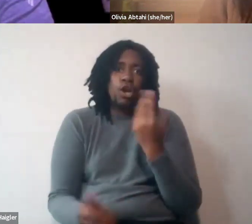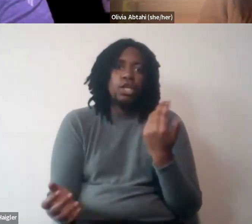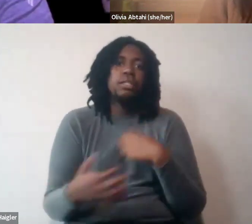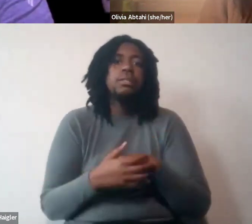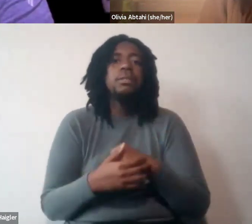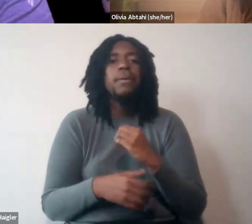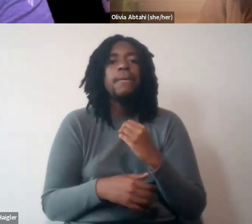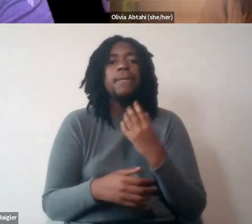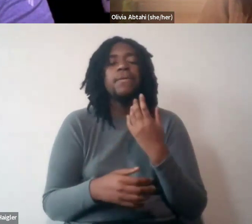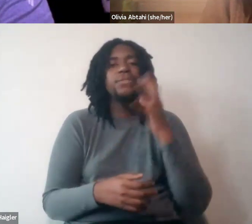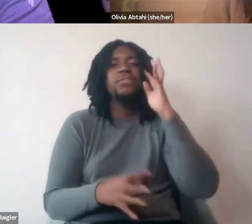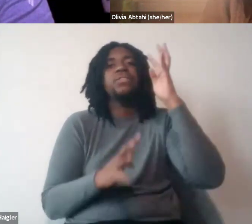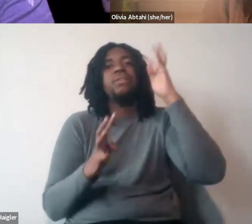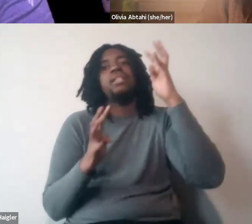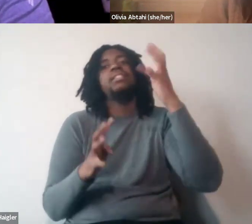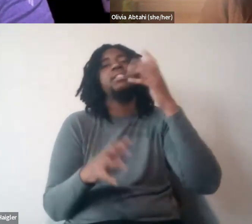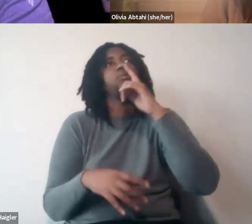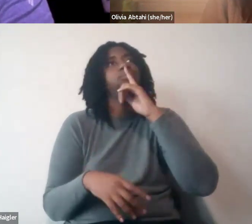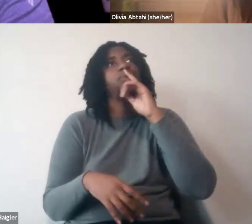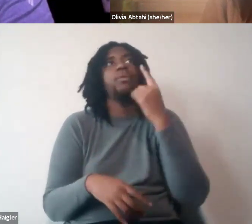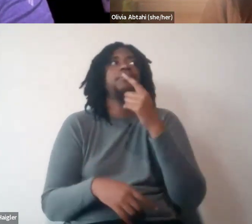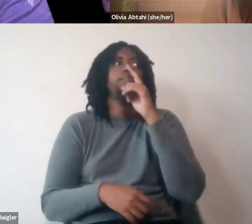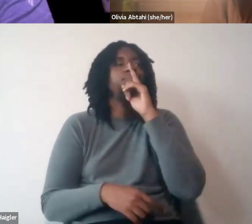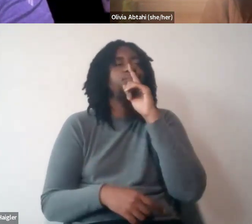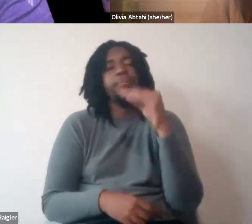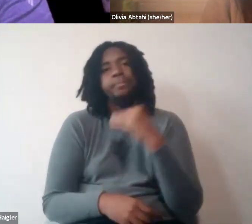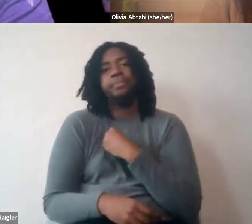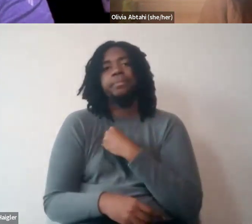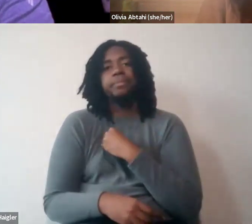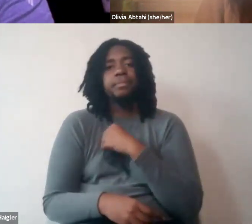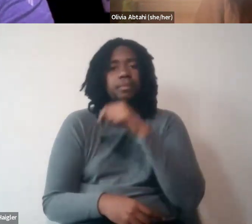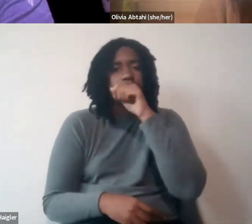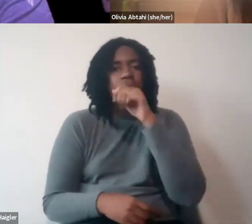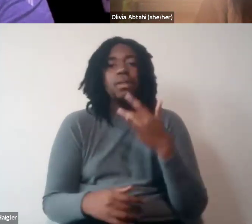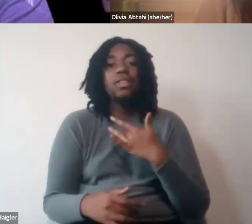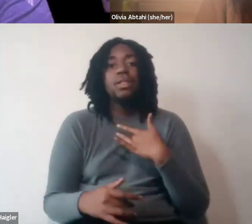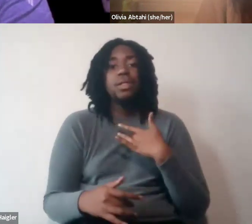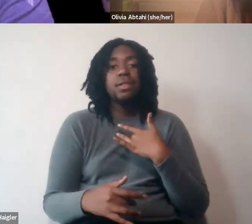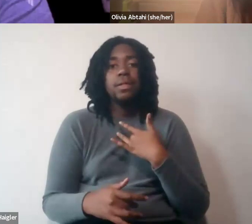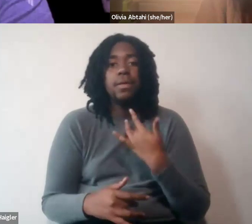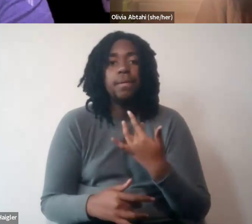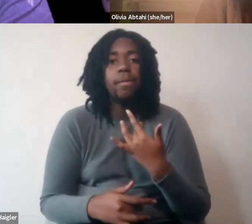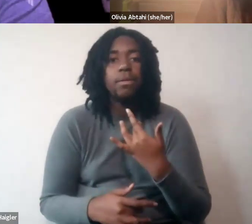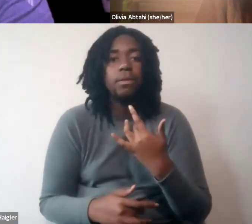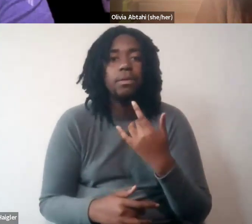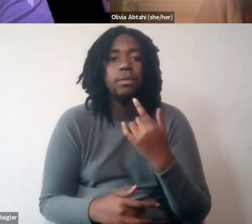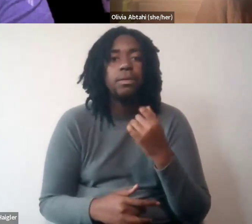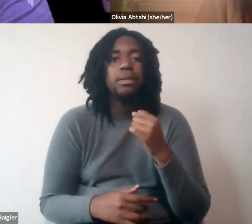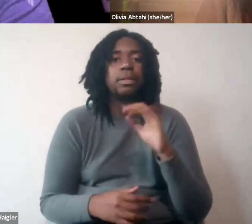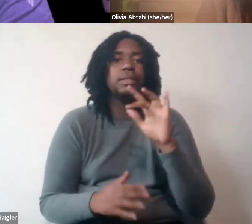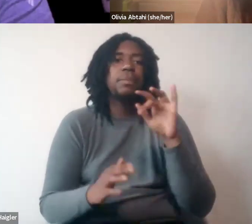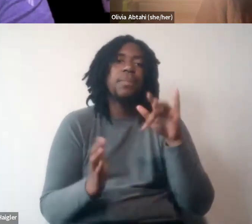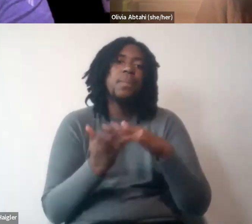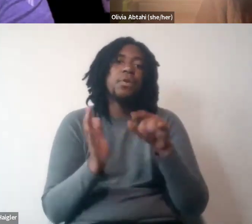And so fantasy has always been my true love. I'm lucky enough to have another fantasy series coming out later. That's middle grade.